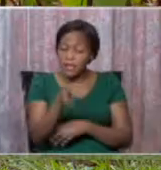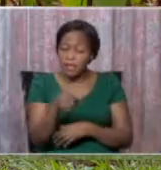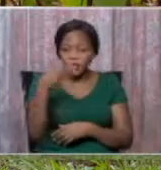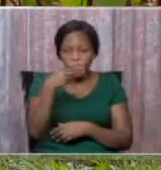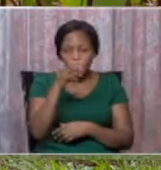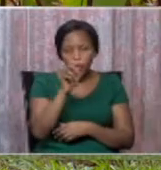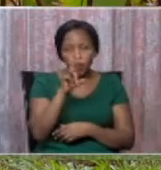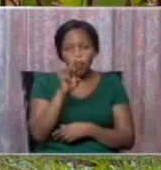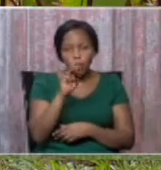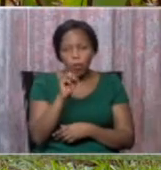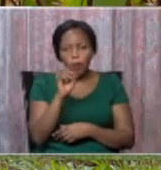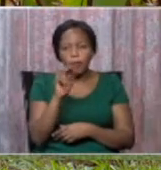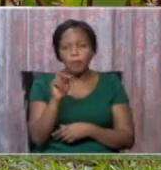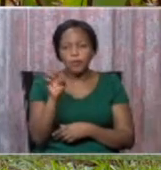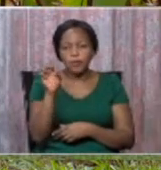Anyone?